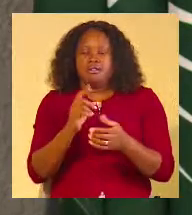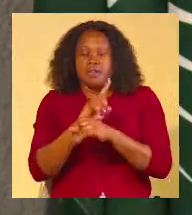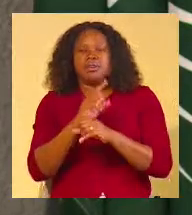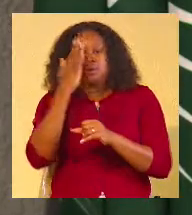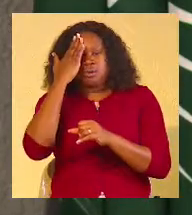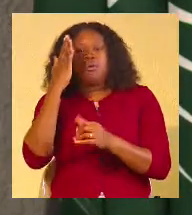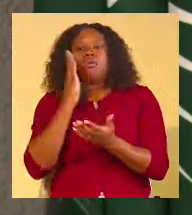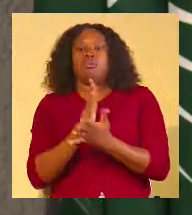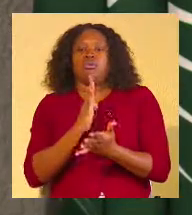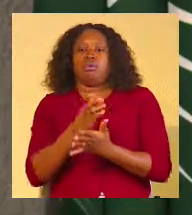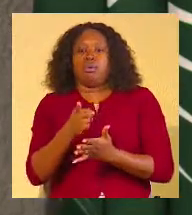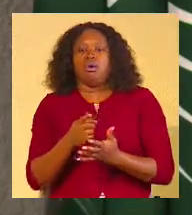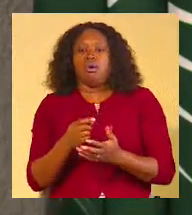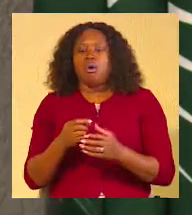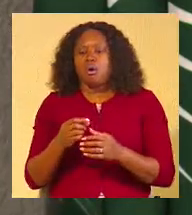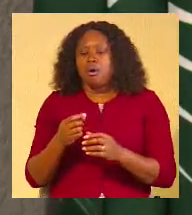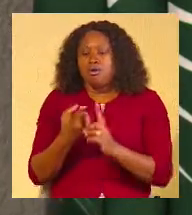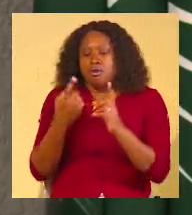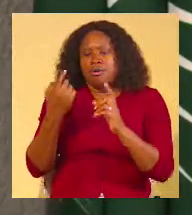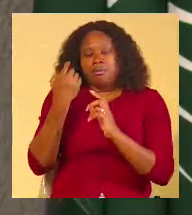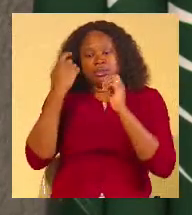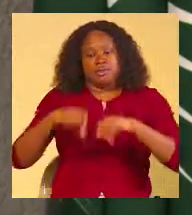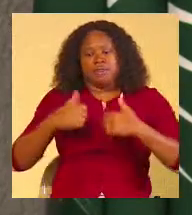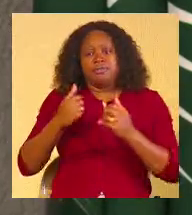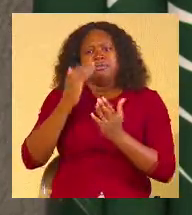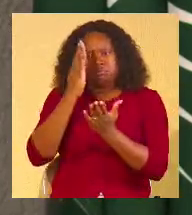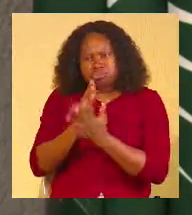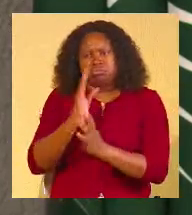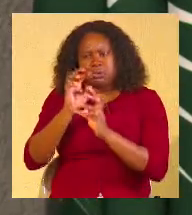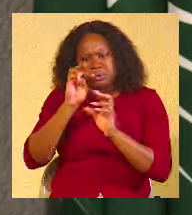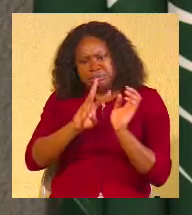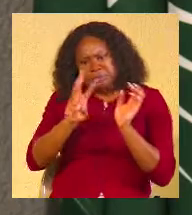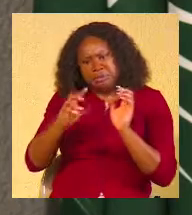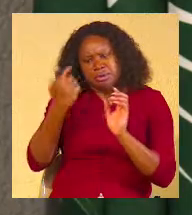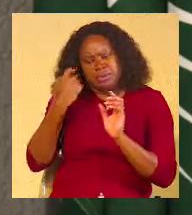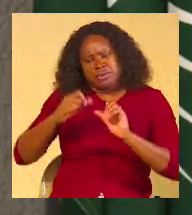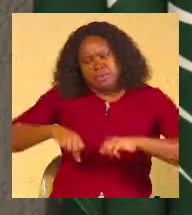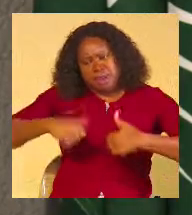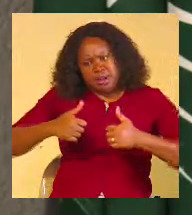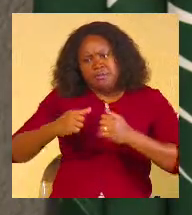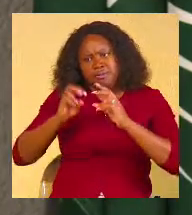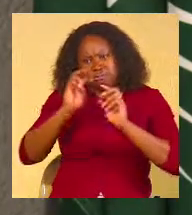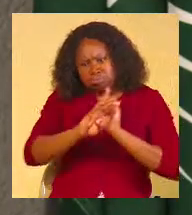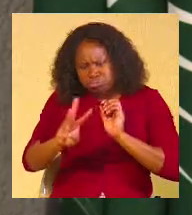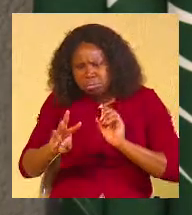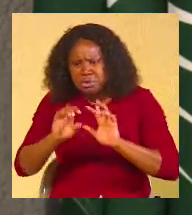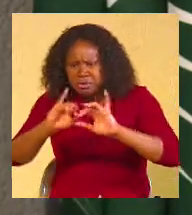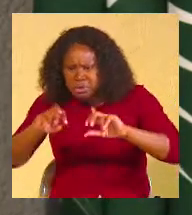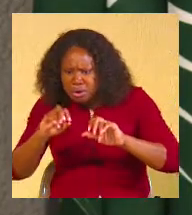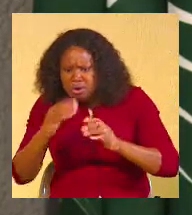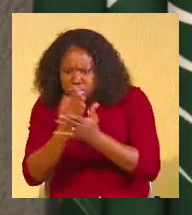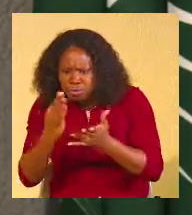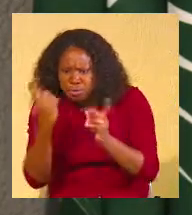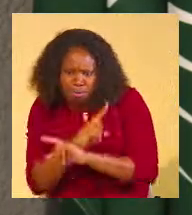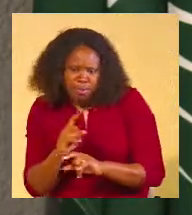Health, look at the ministry website, look at WHO, look at reputable organizations, and then use that information to